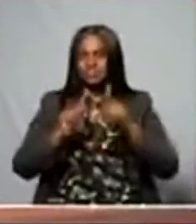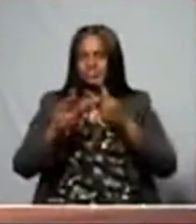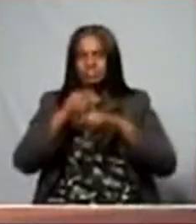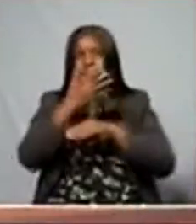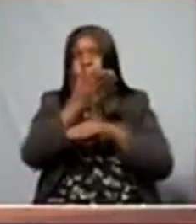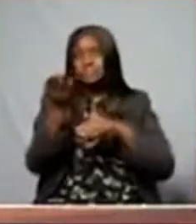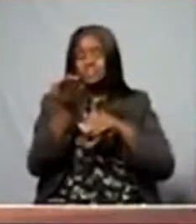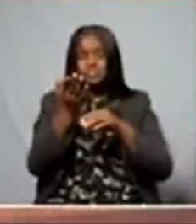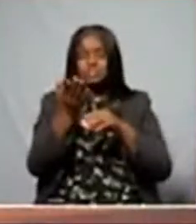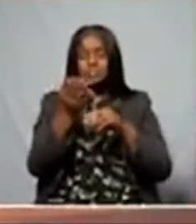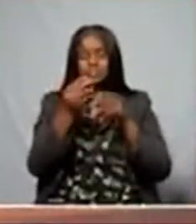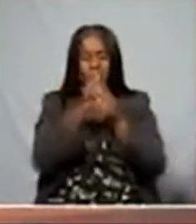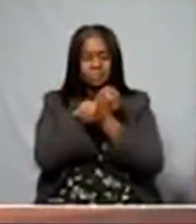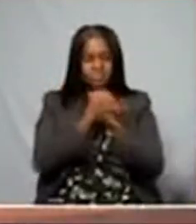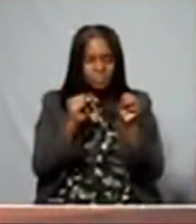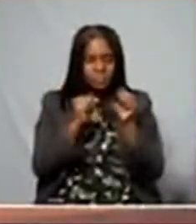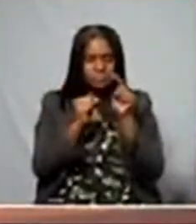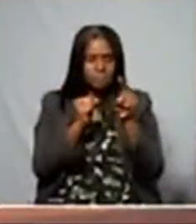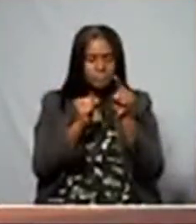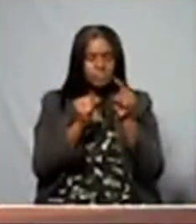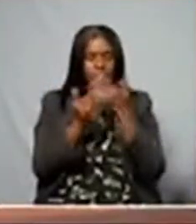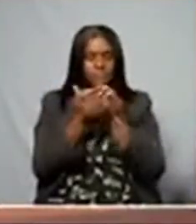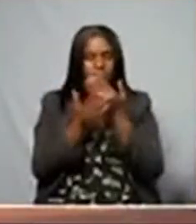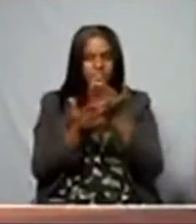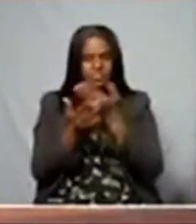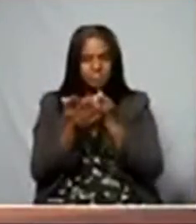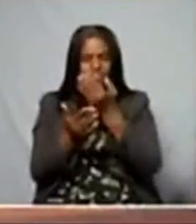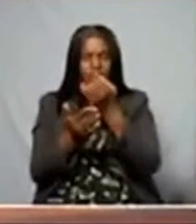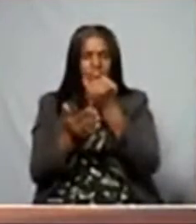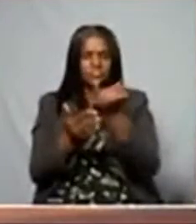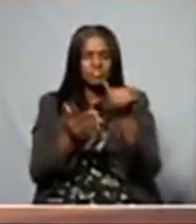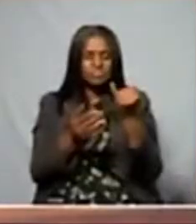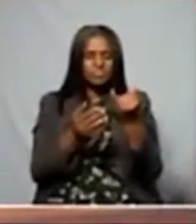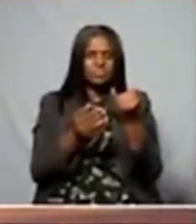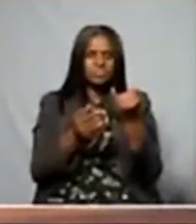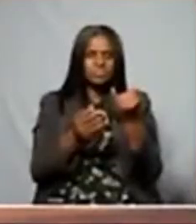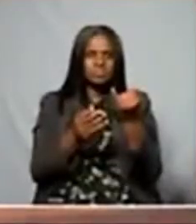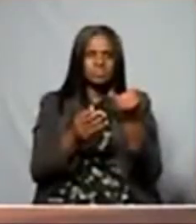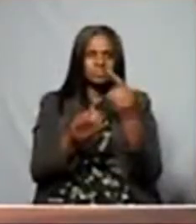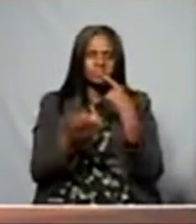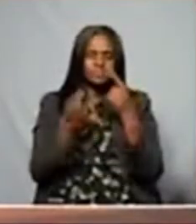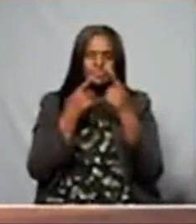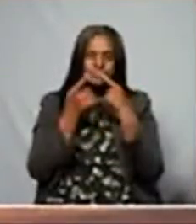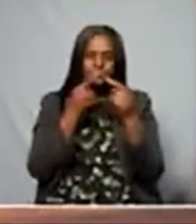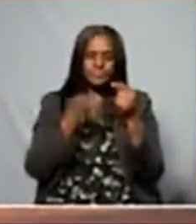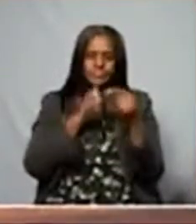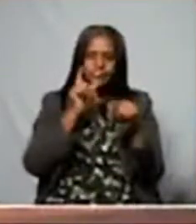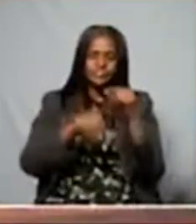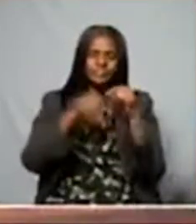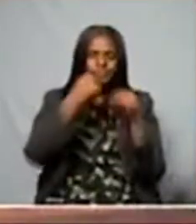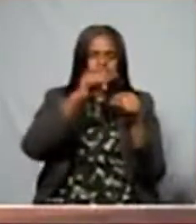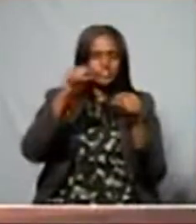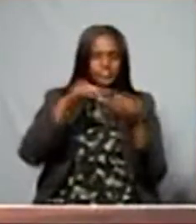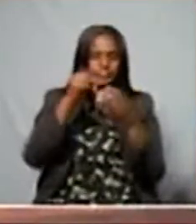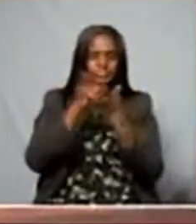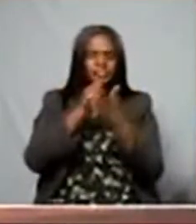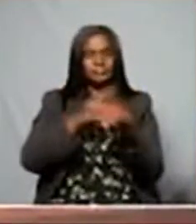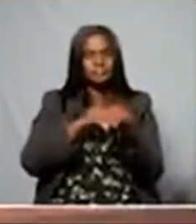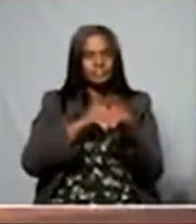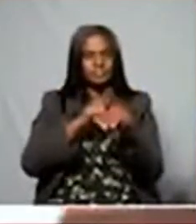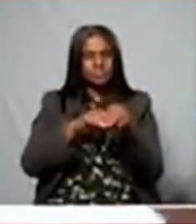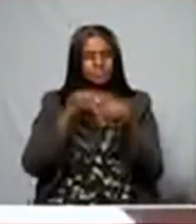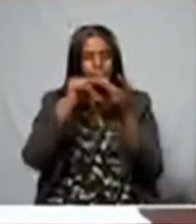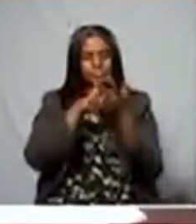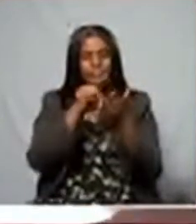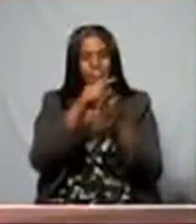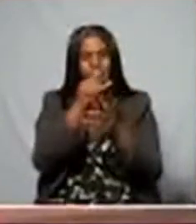there. Resolve the procurement issues that which you are. Because honestly speaking, we cannot be running up and down all the time pointing to the